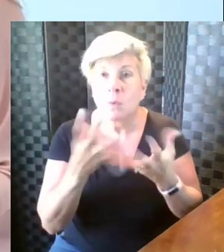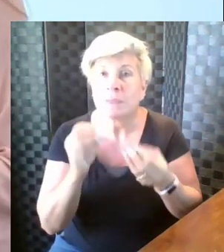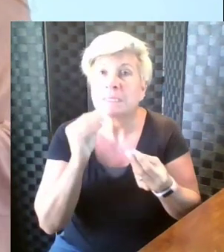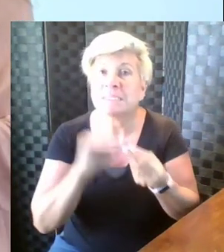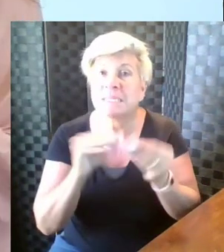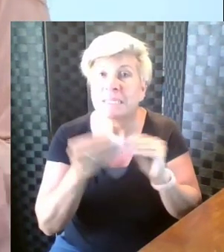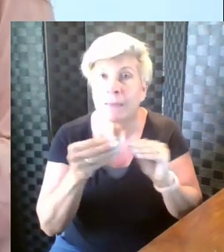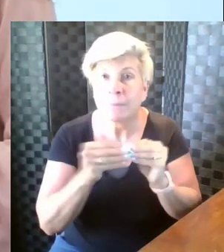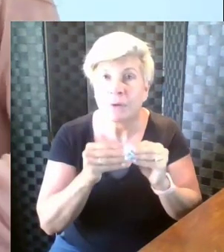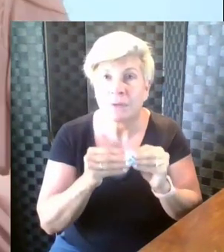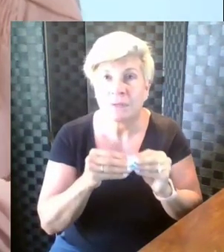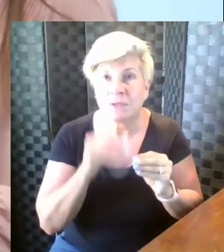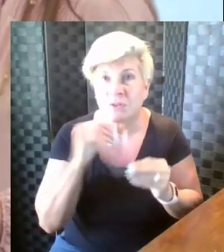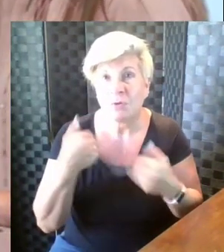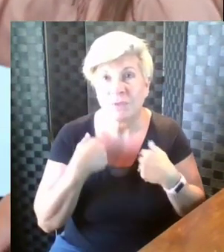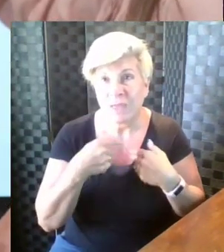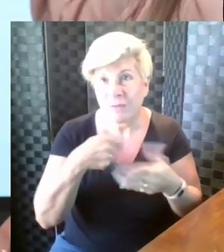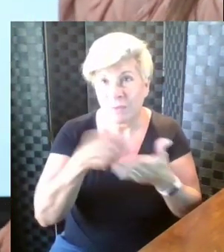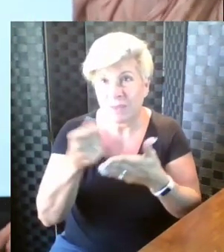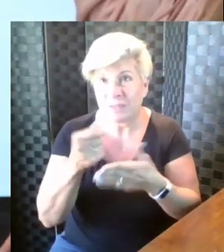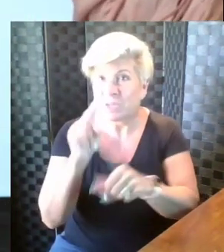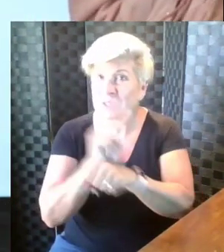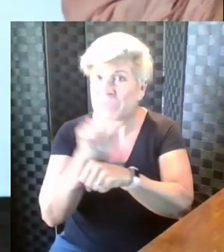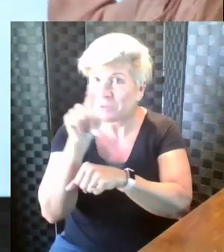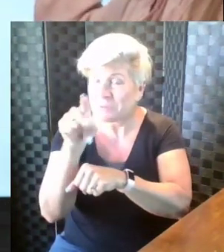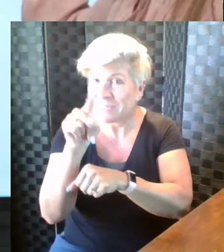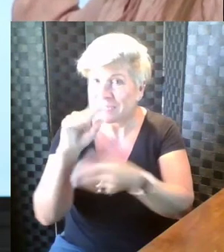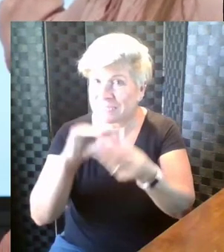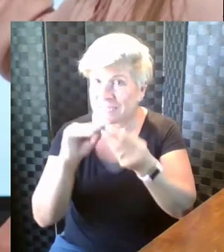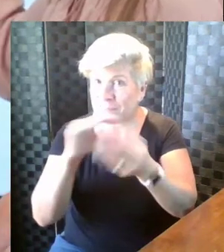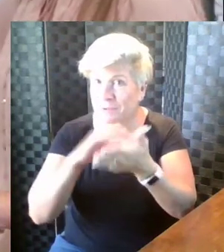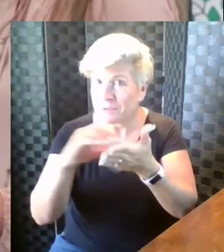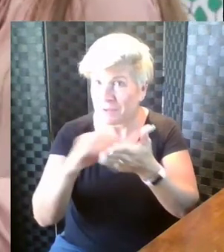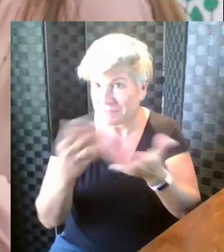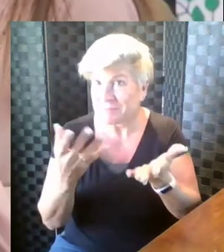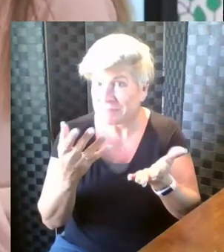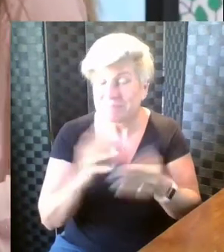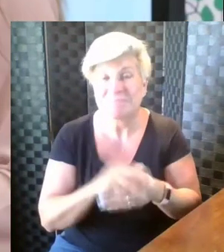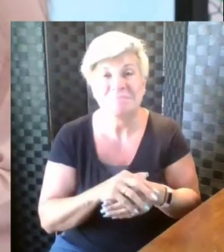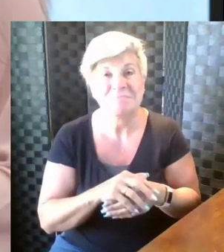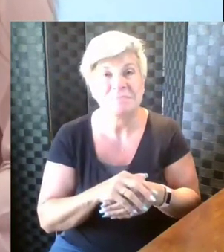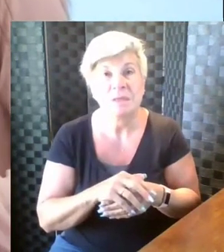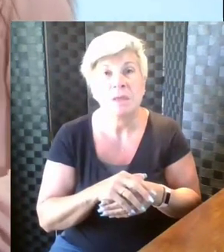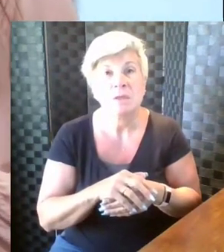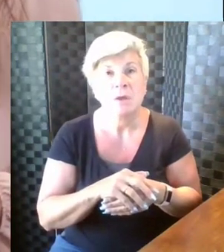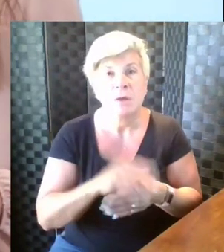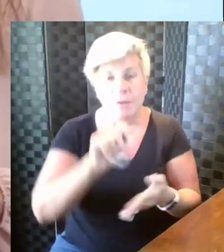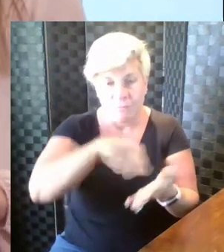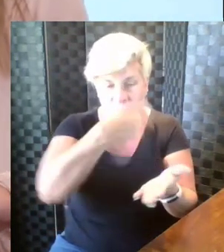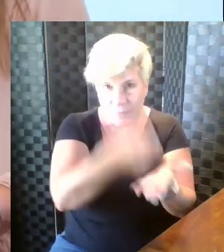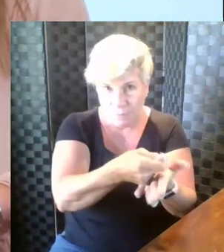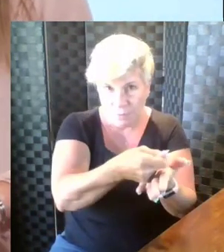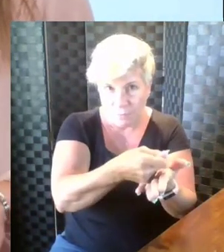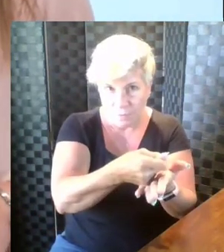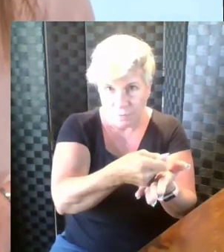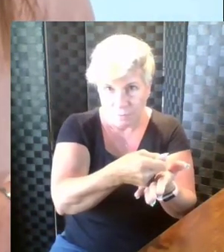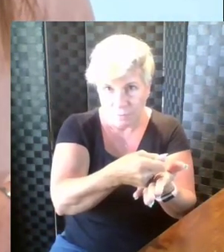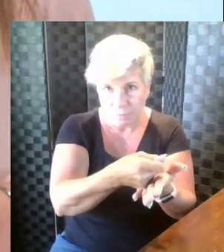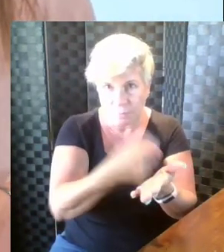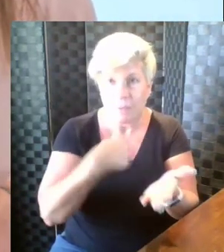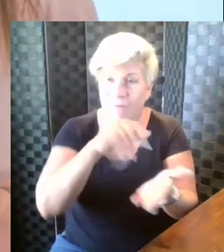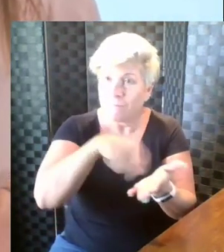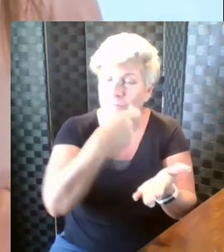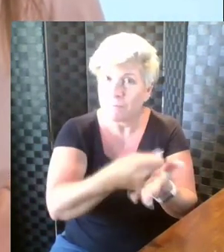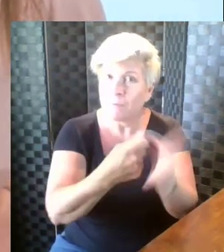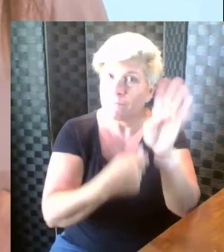number. If you don't have playing cards, you can also use these number cards again. So what you do is you would flip over a card. And for example, I